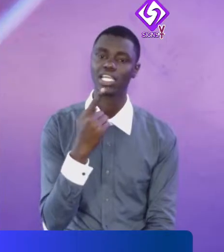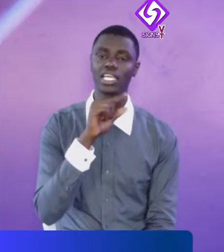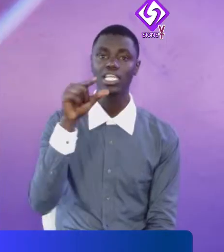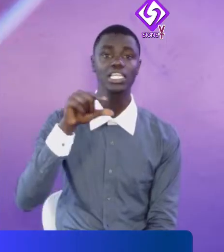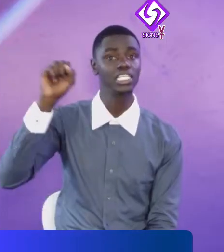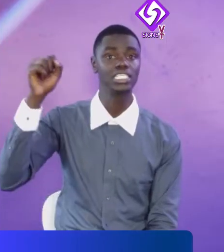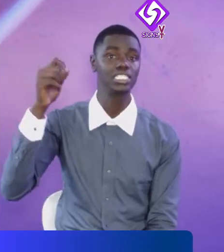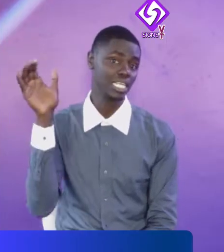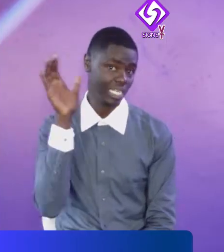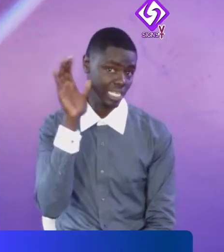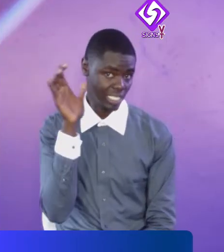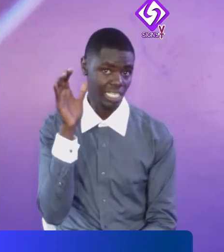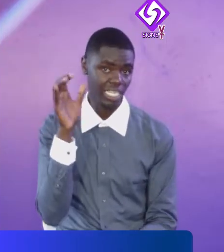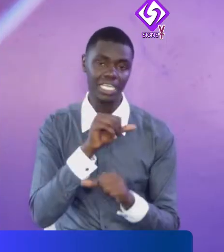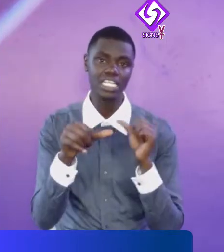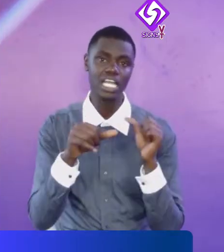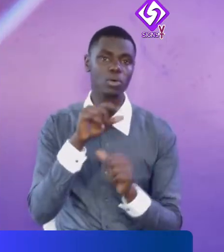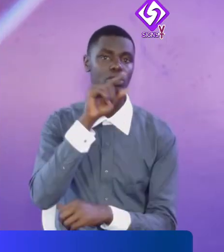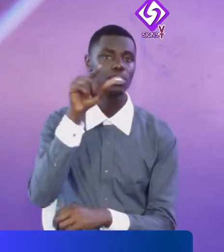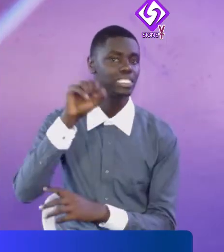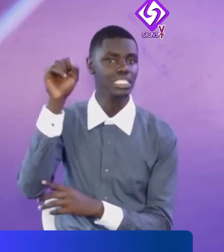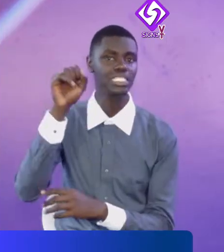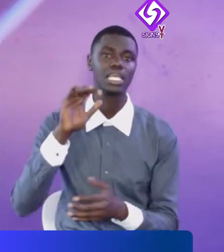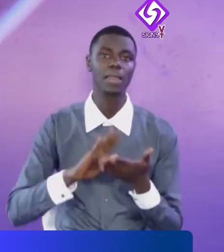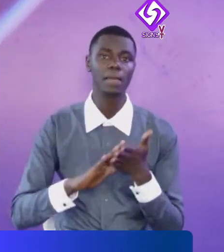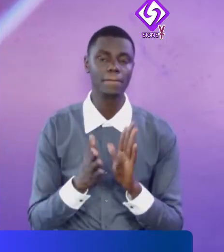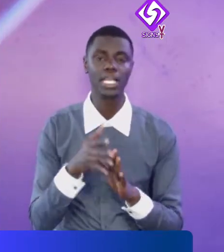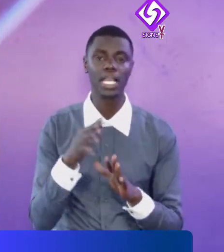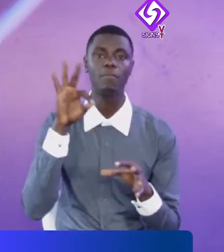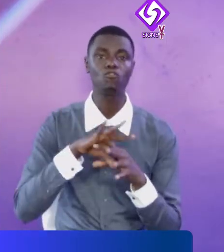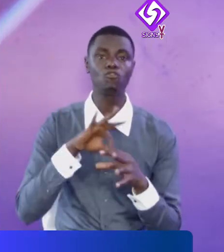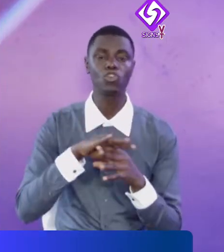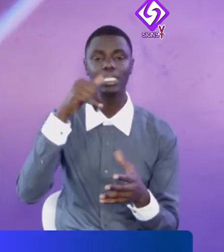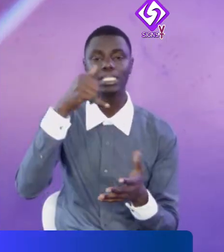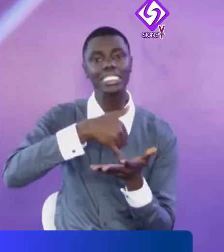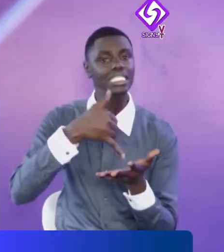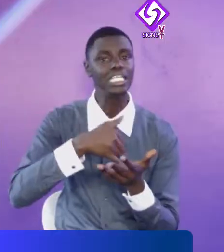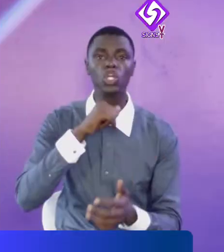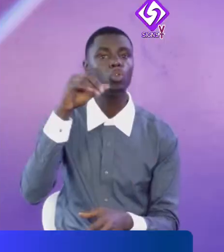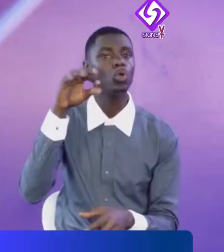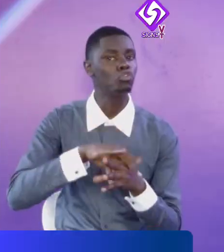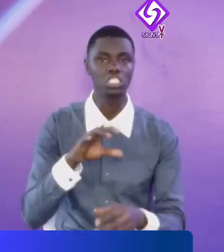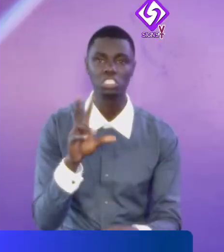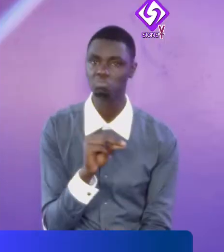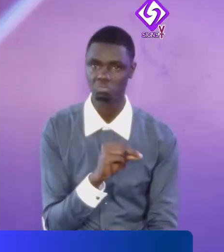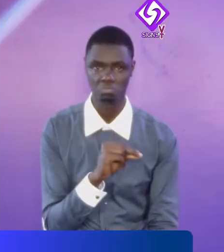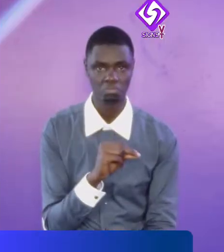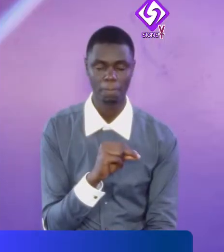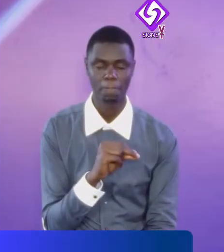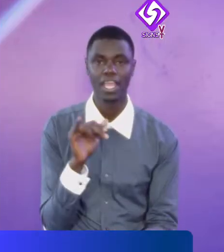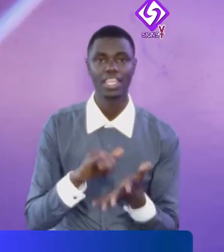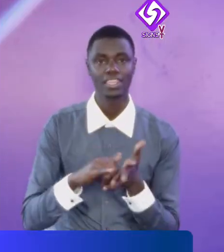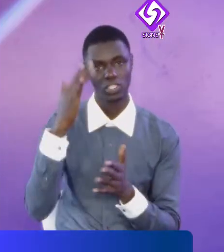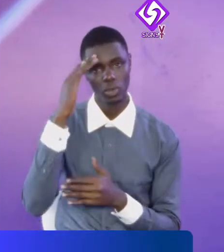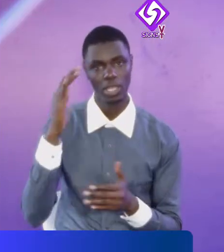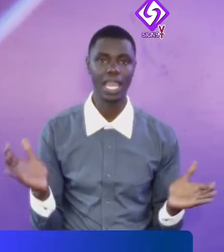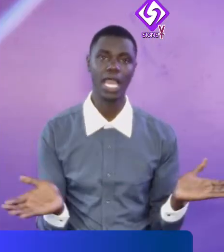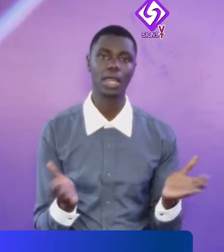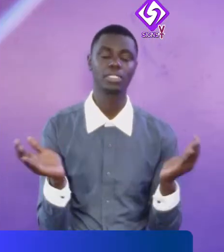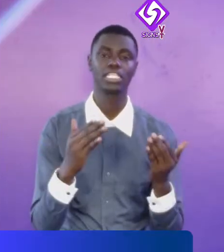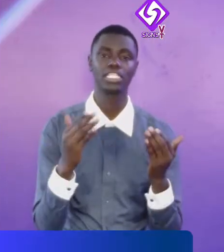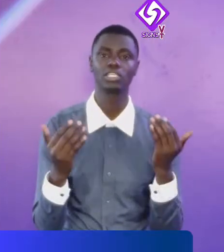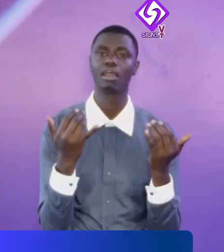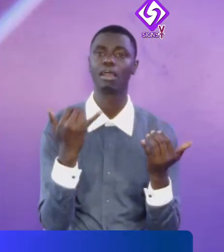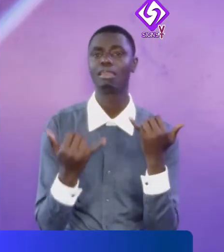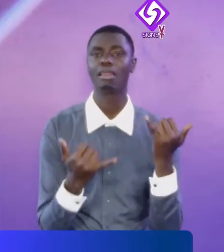me. It's about the Gen Z being voted in, not voting. Yeah. That's why I'm encouraging every young person. Who